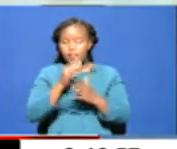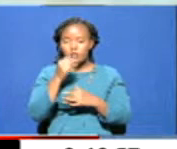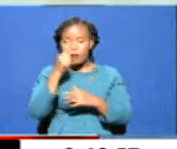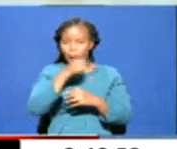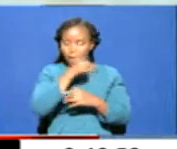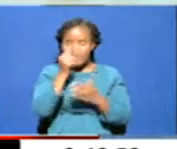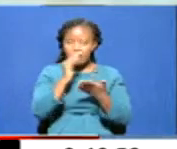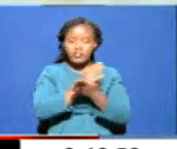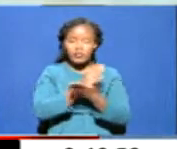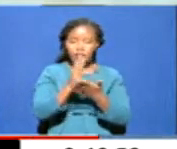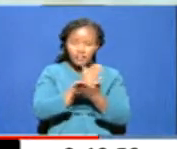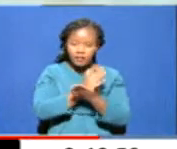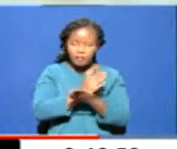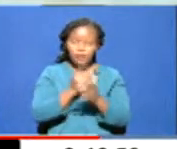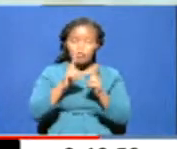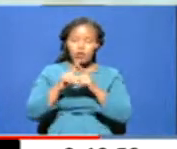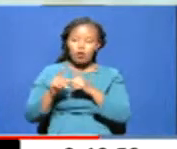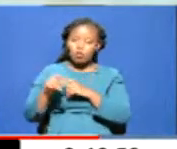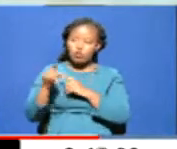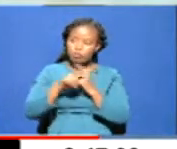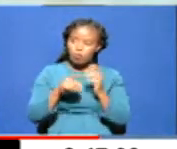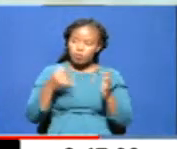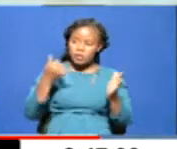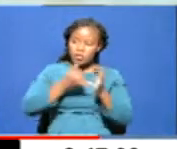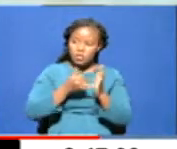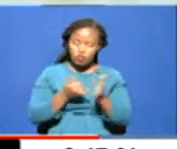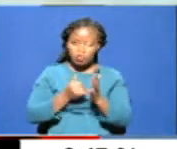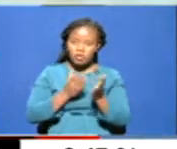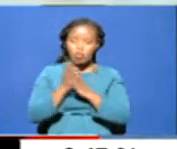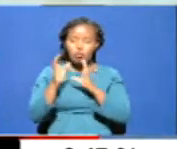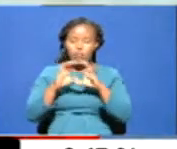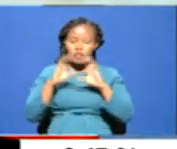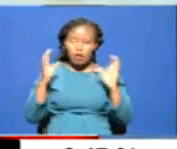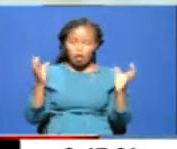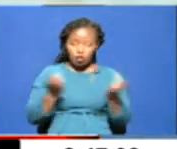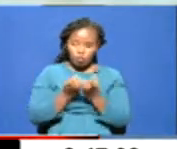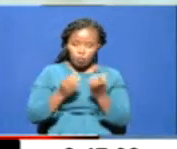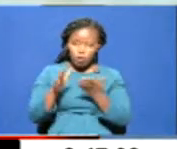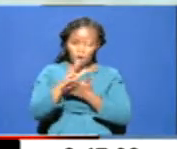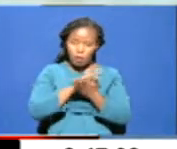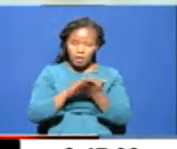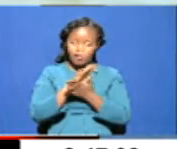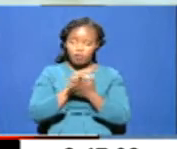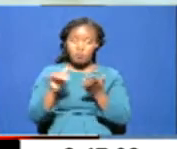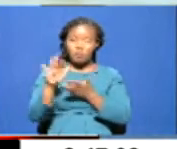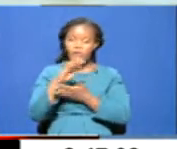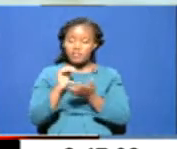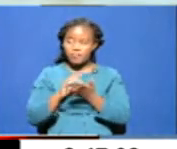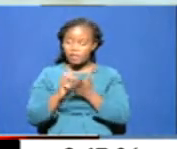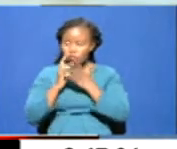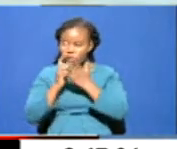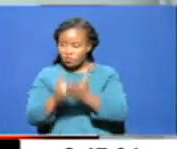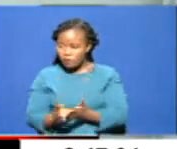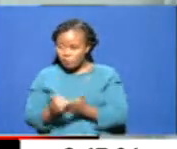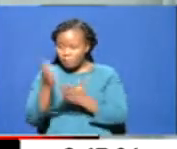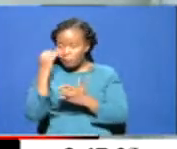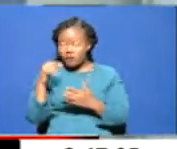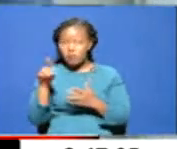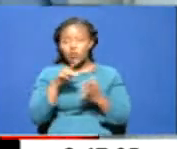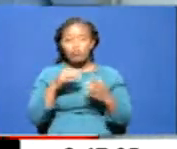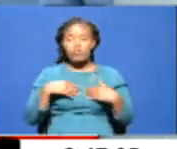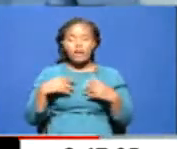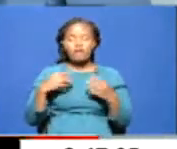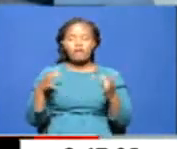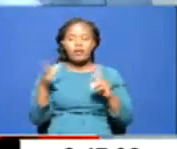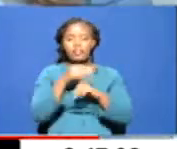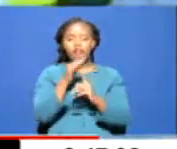also going to be part of global platforms of data centers because we have certified to the global standard. The